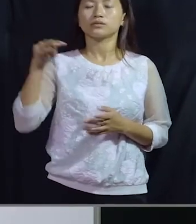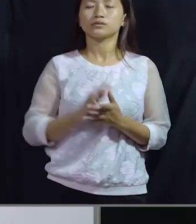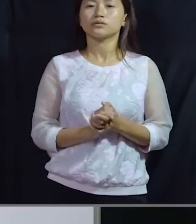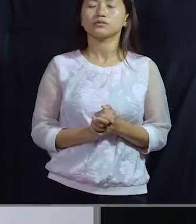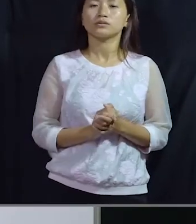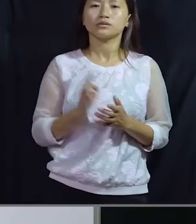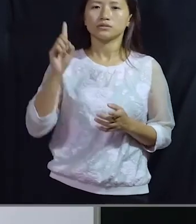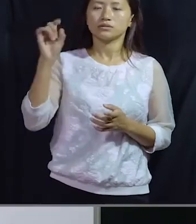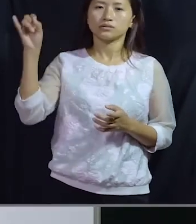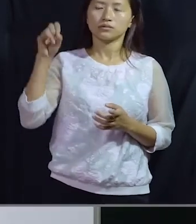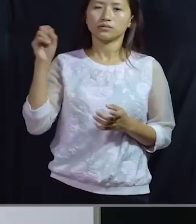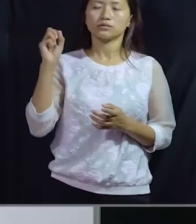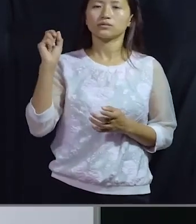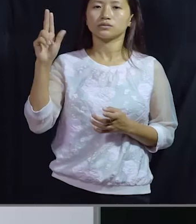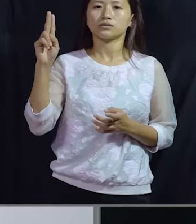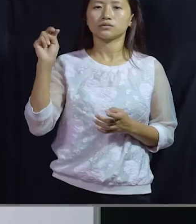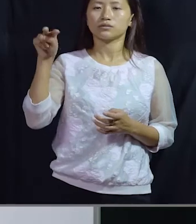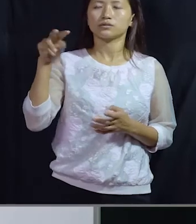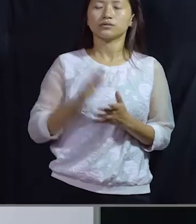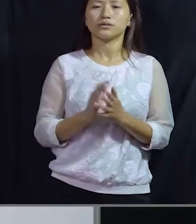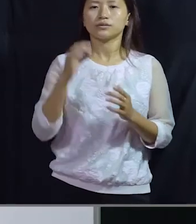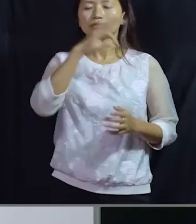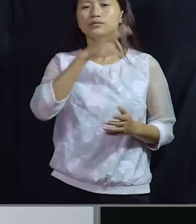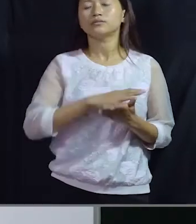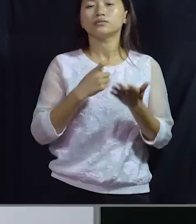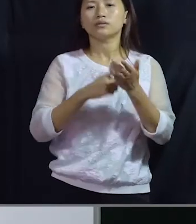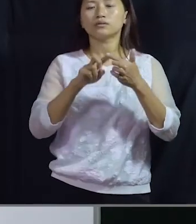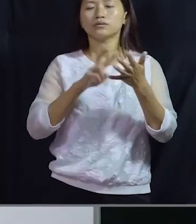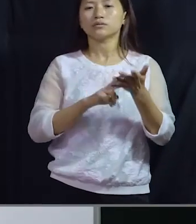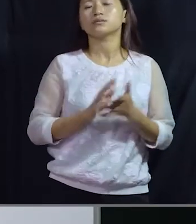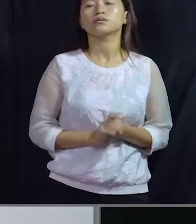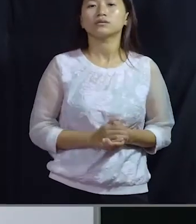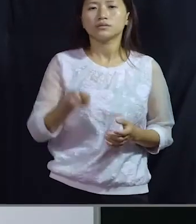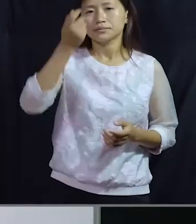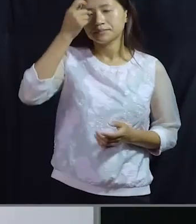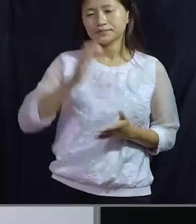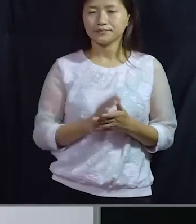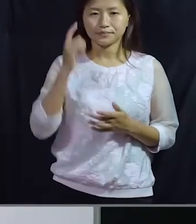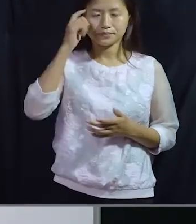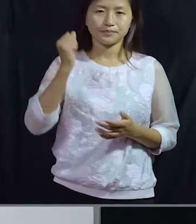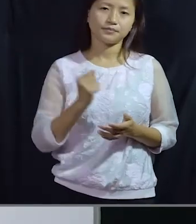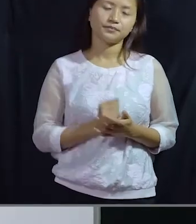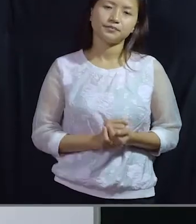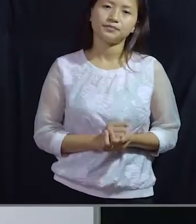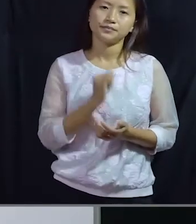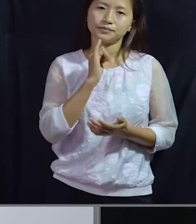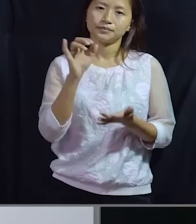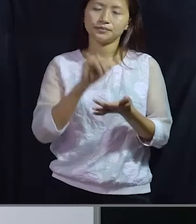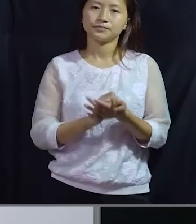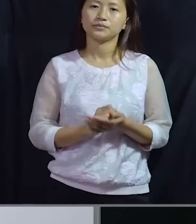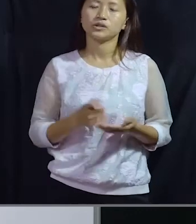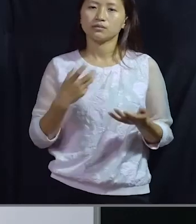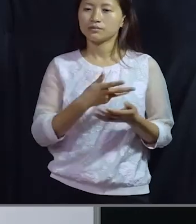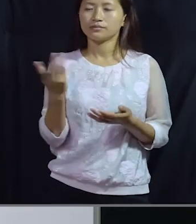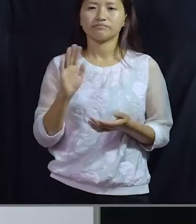16,200 for the profit on revaluation. So in this problem, one thing you should remember is that there is no